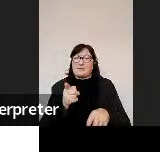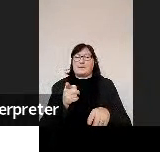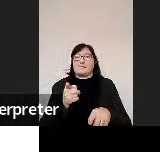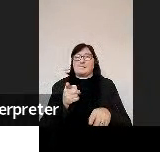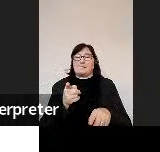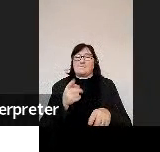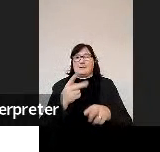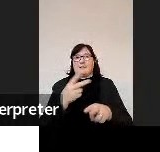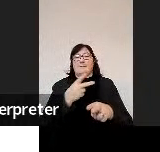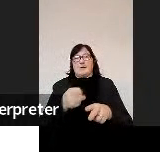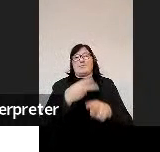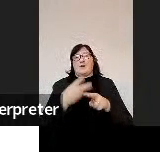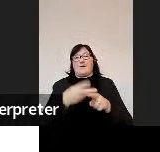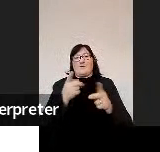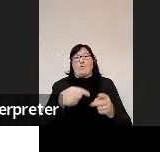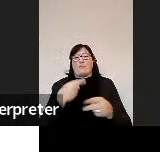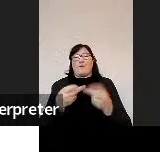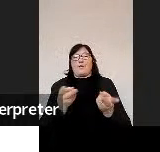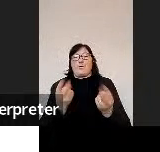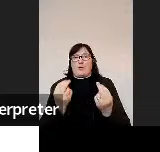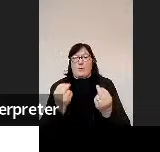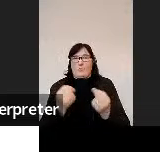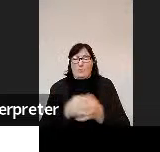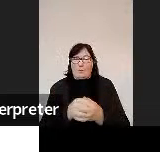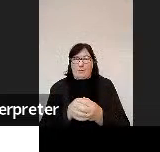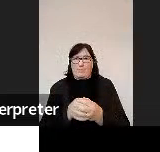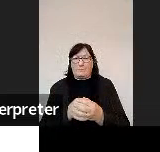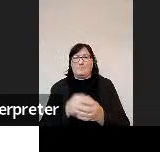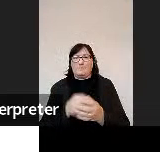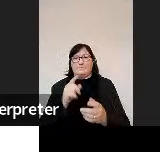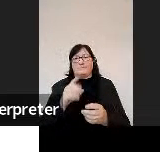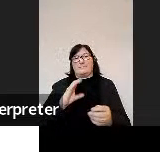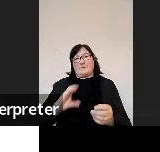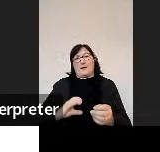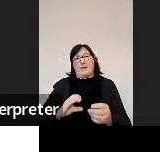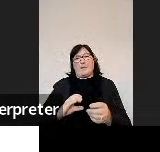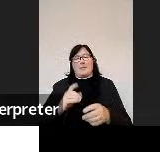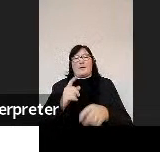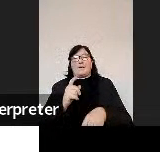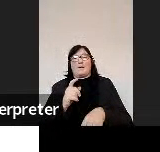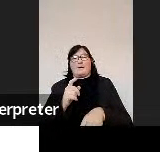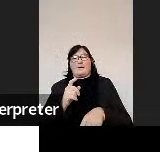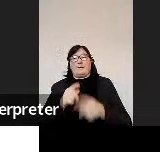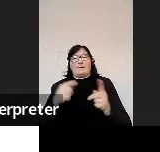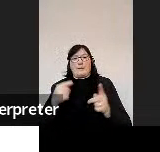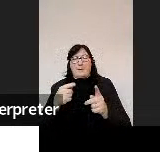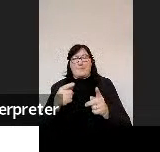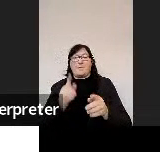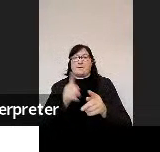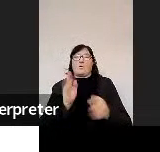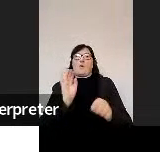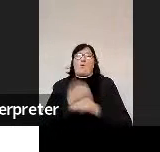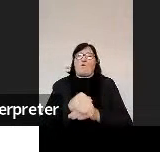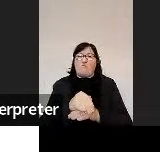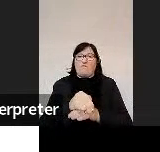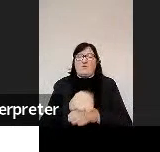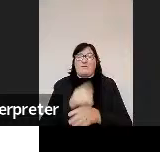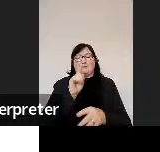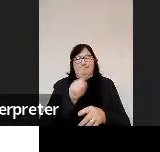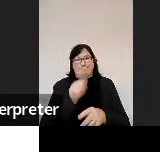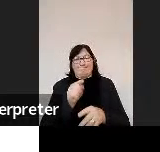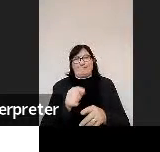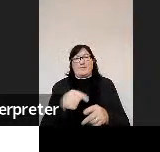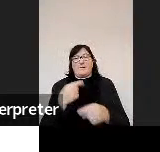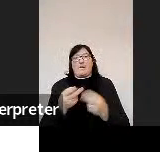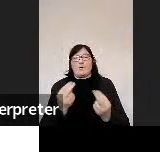type in red, it means you have that client type has exceeded the renewal date. In order to submit the application,